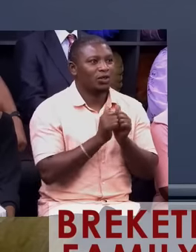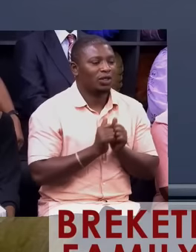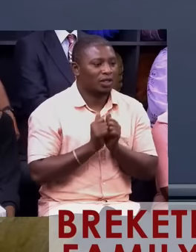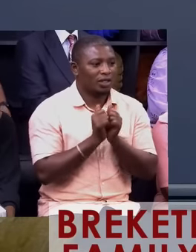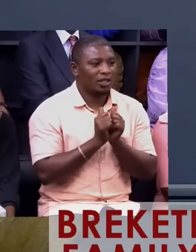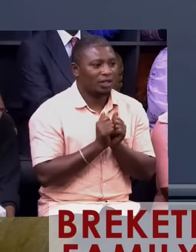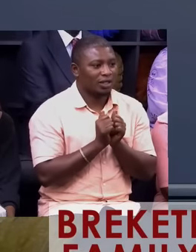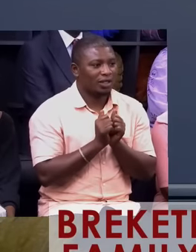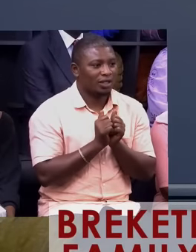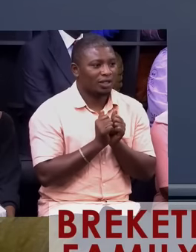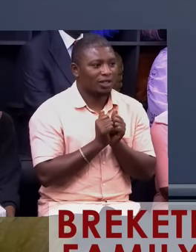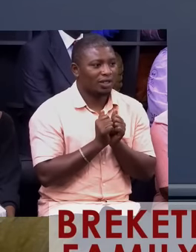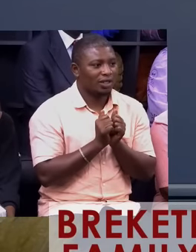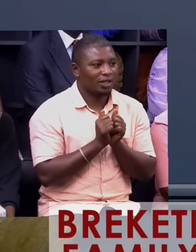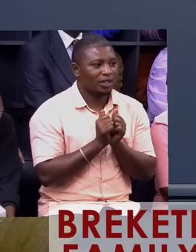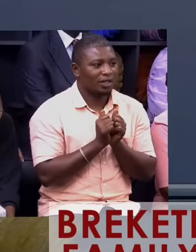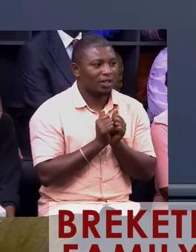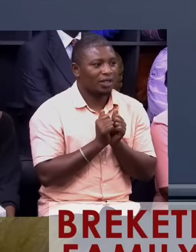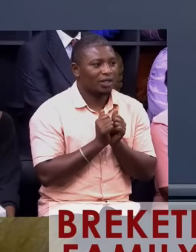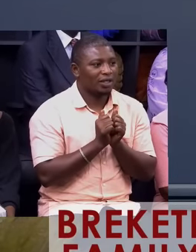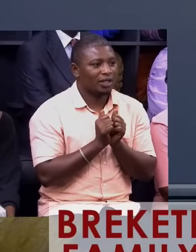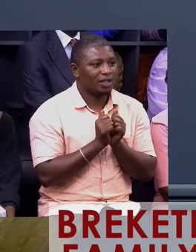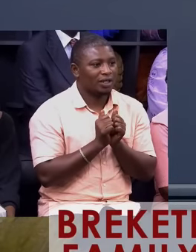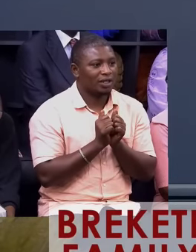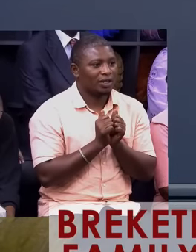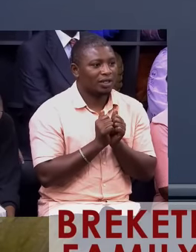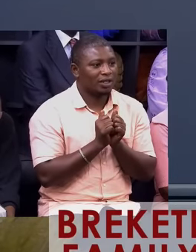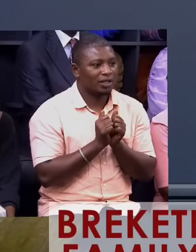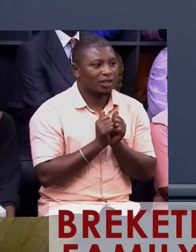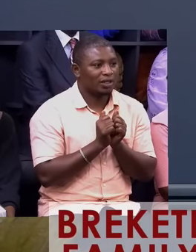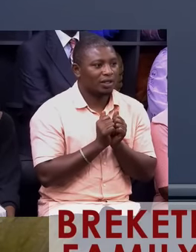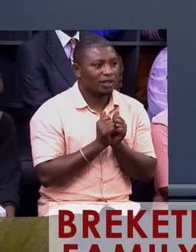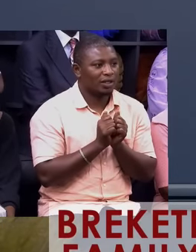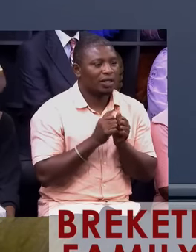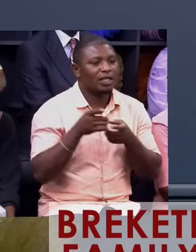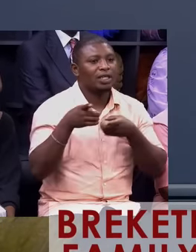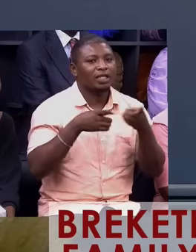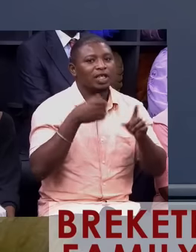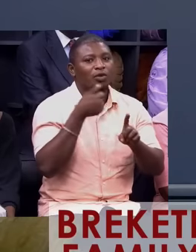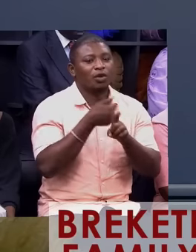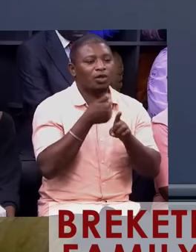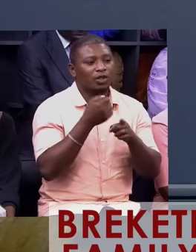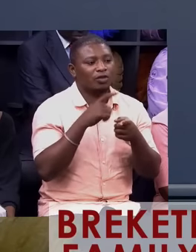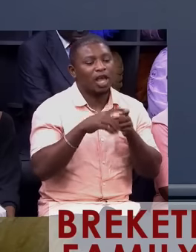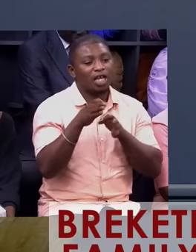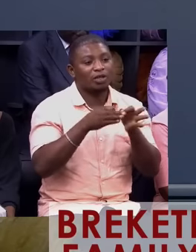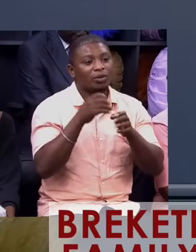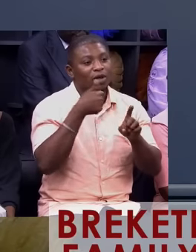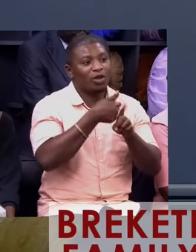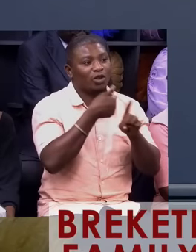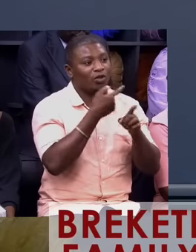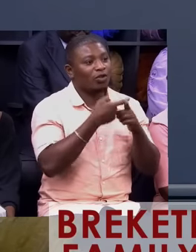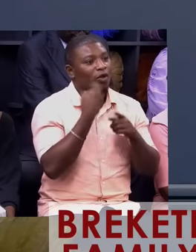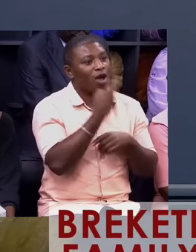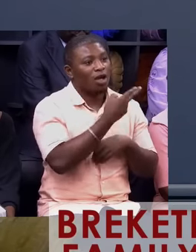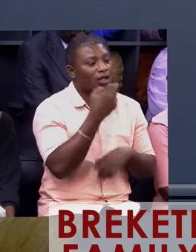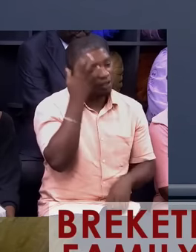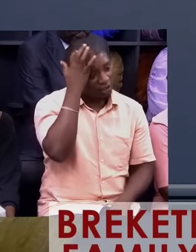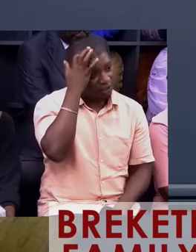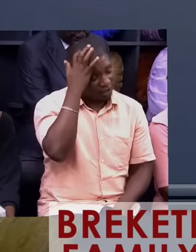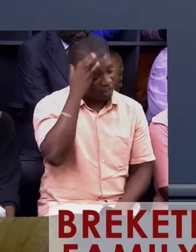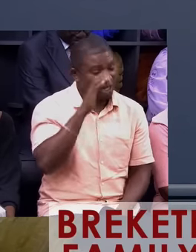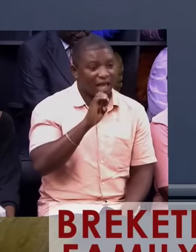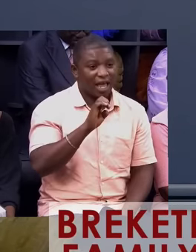together no I'm not with television I'm just outside describe yourself to her sir